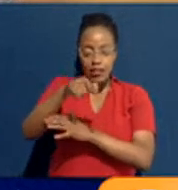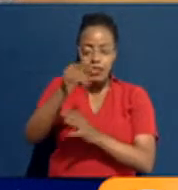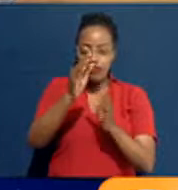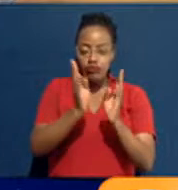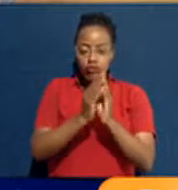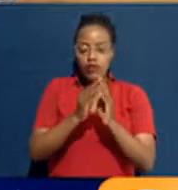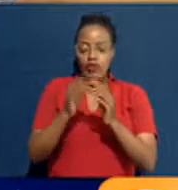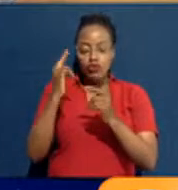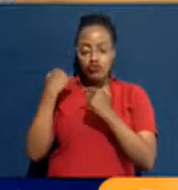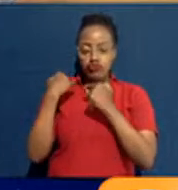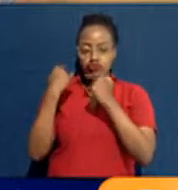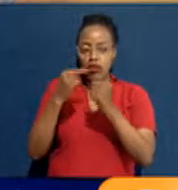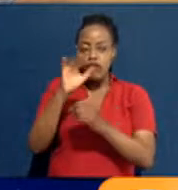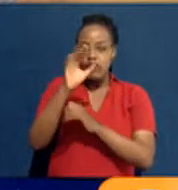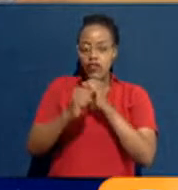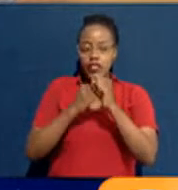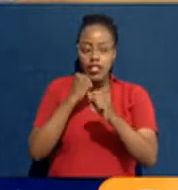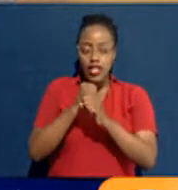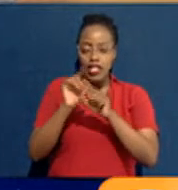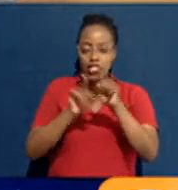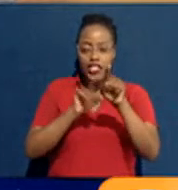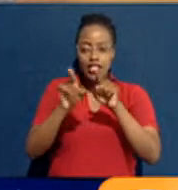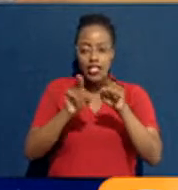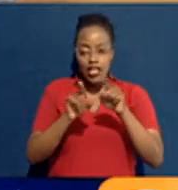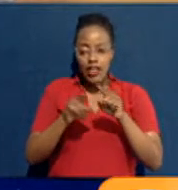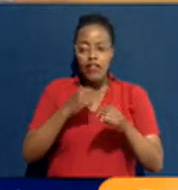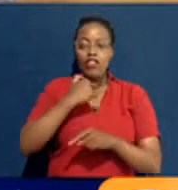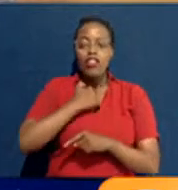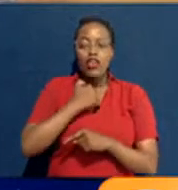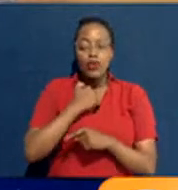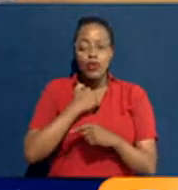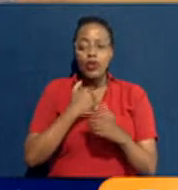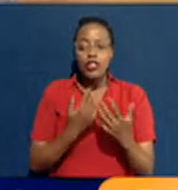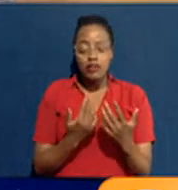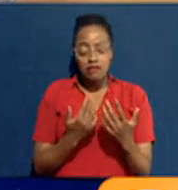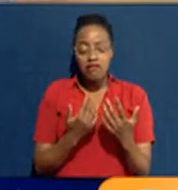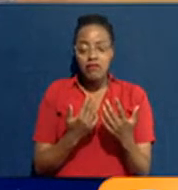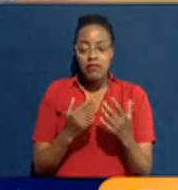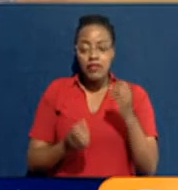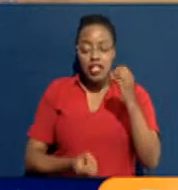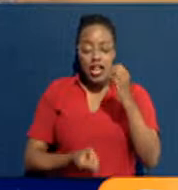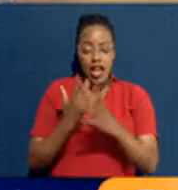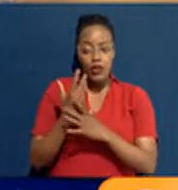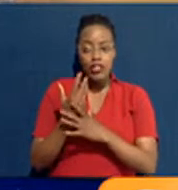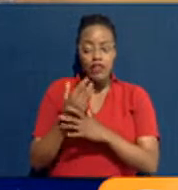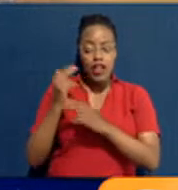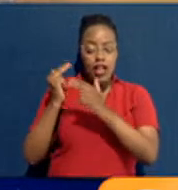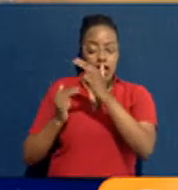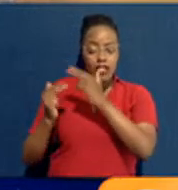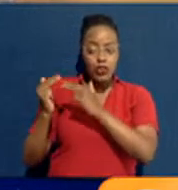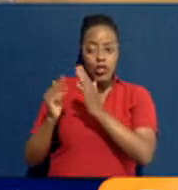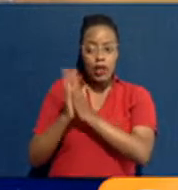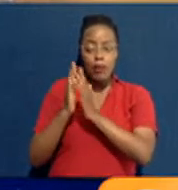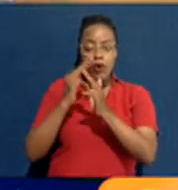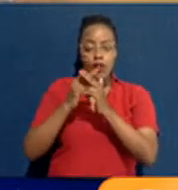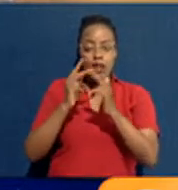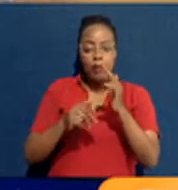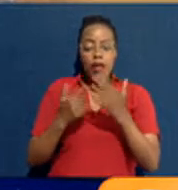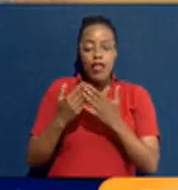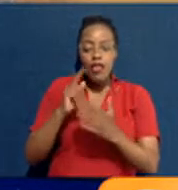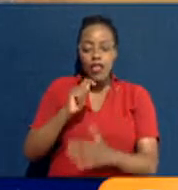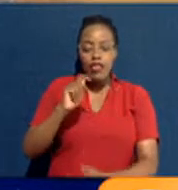used to reflect on the 50-year journey, saw the union launch a historic book titled The